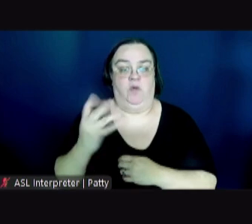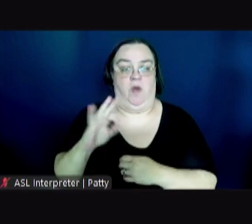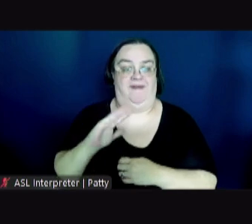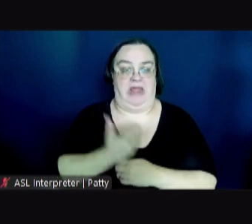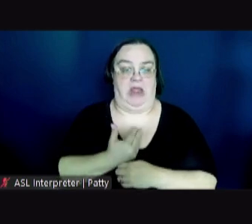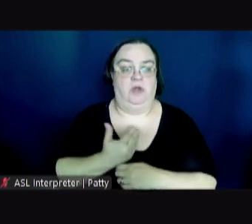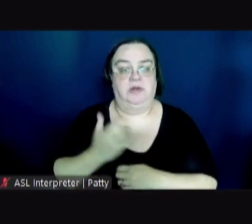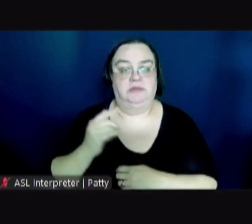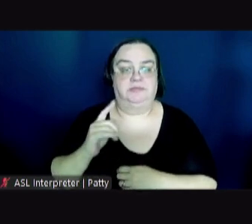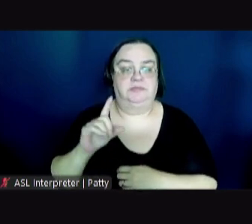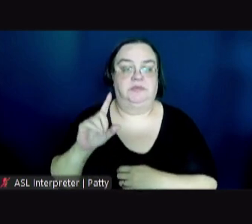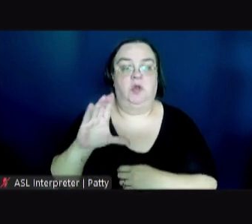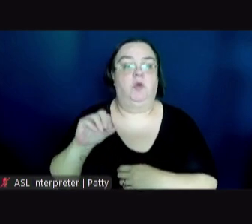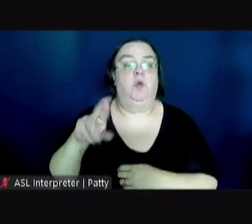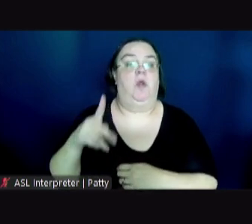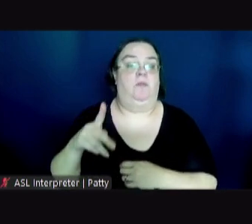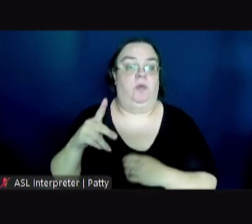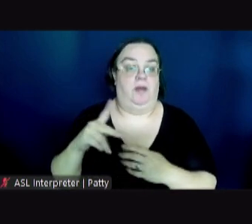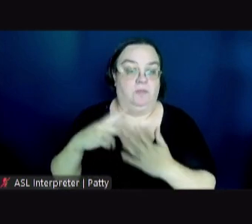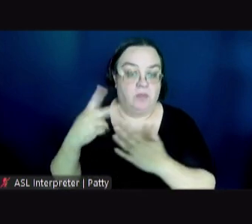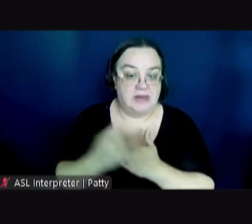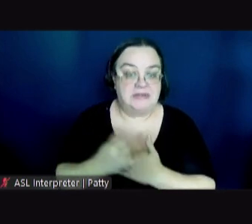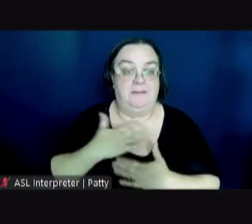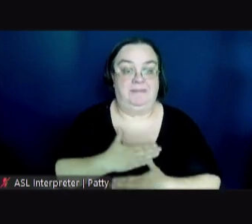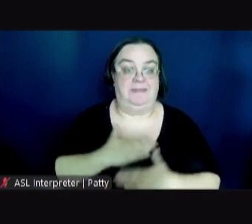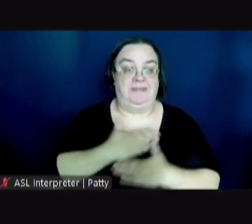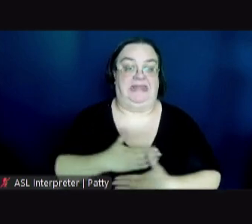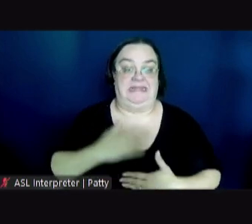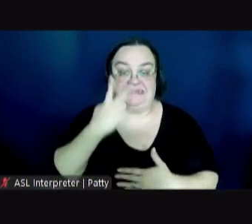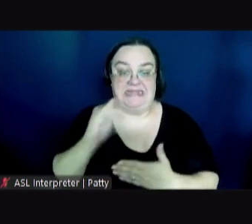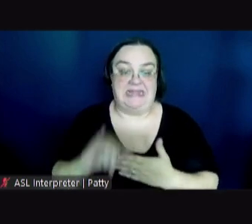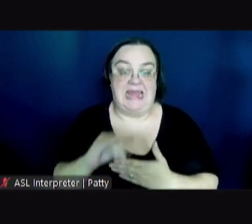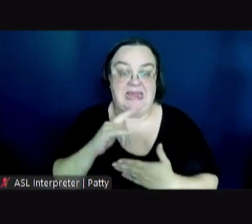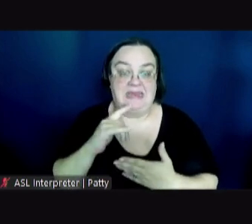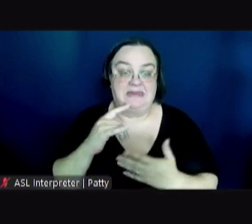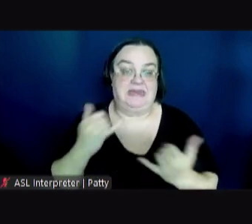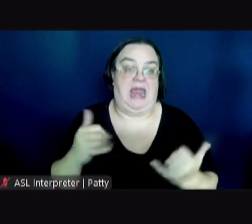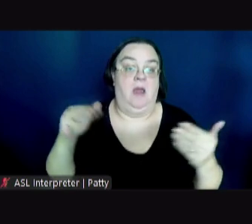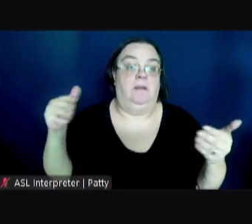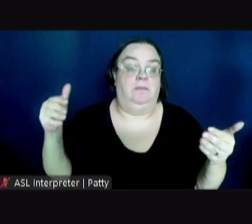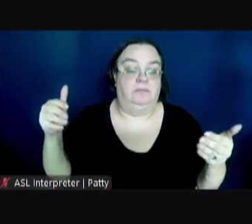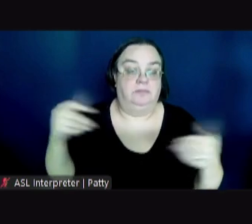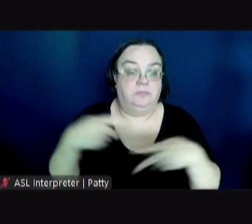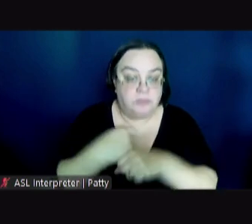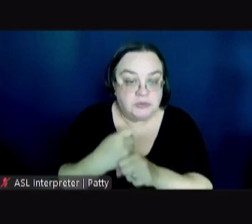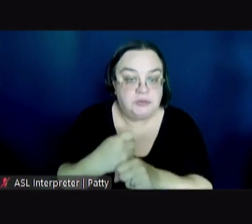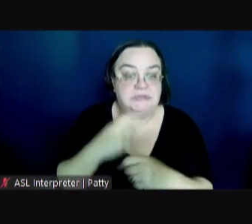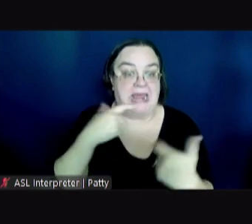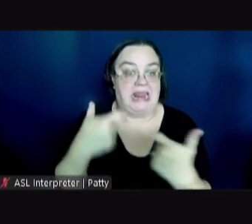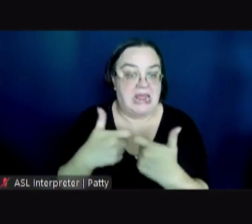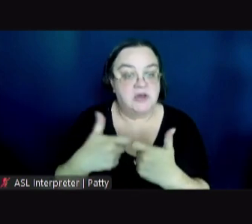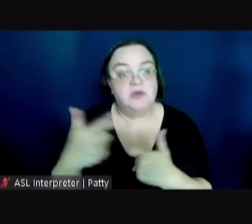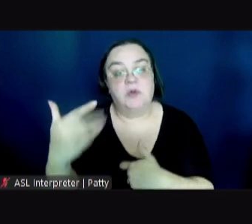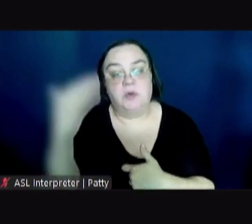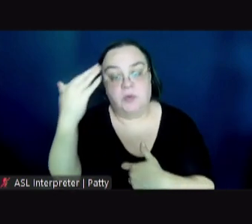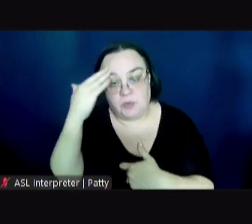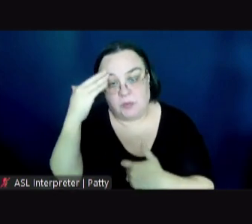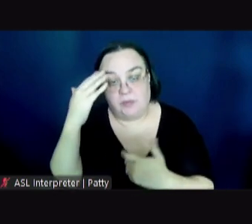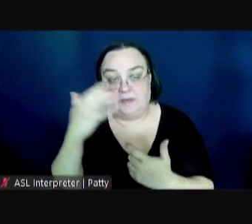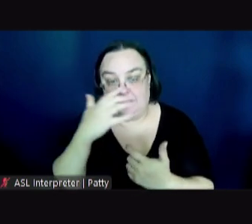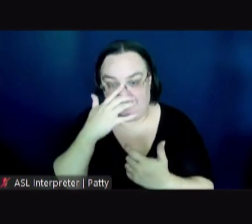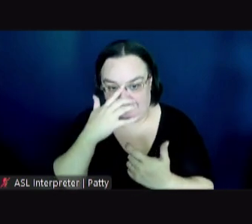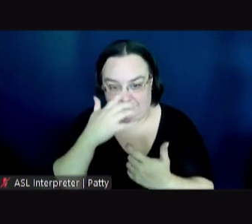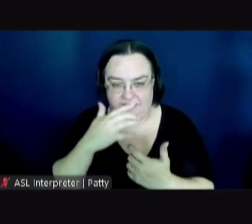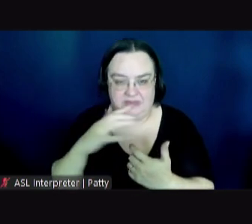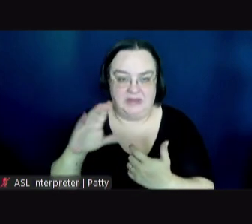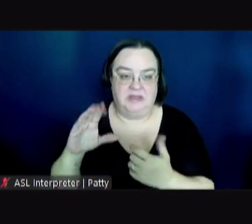this is now online, producing electricity. What we're generating here at Cheverly provides